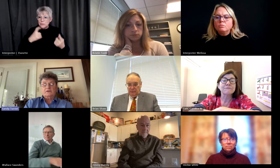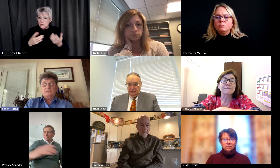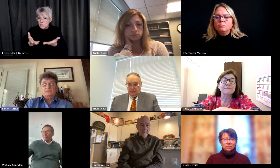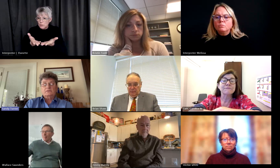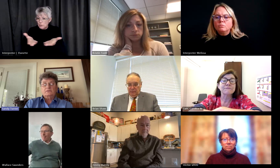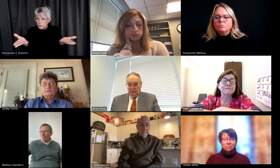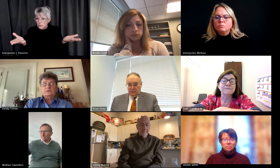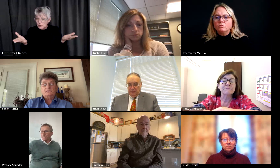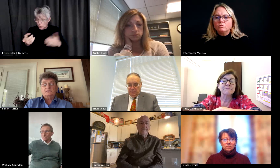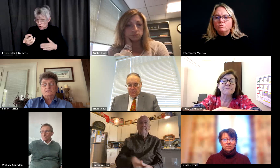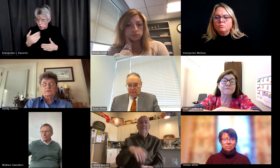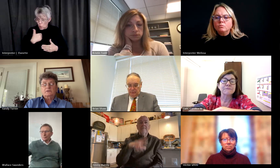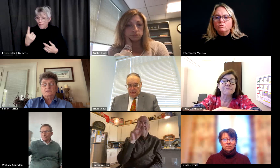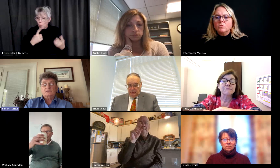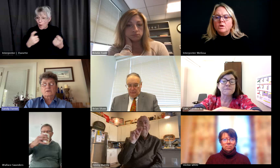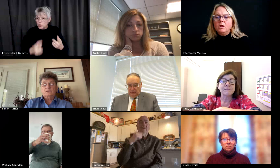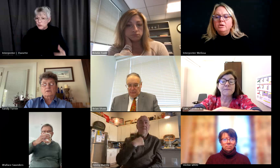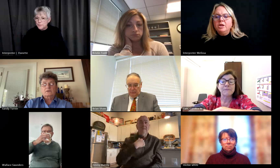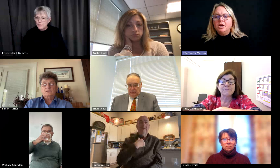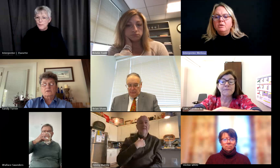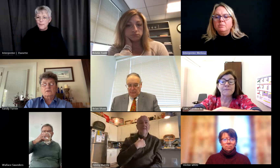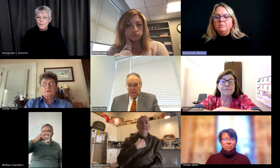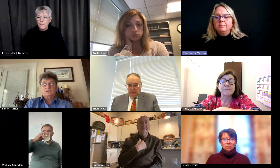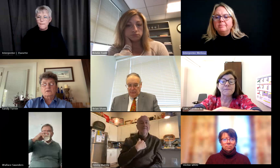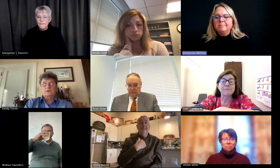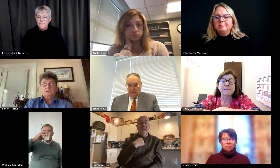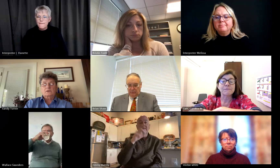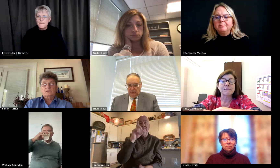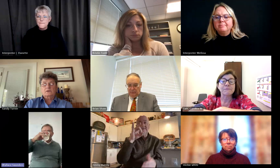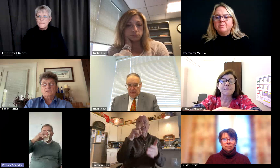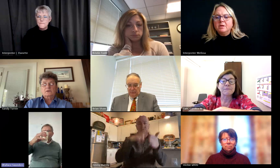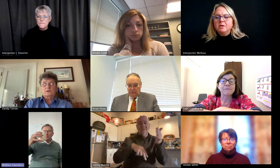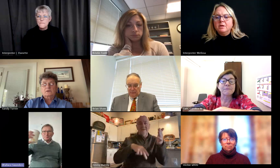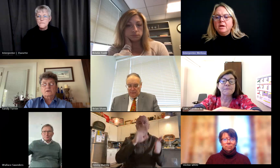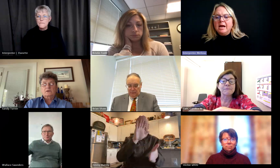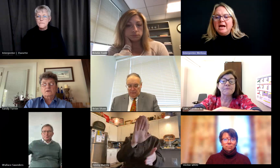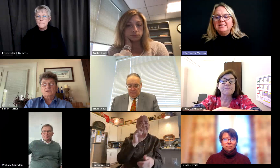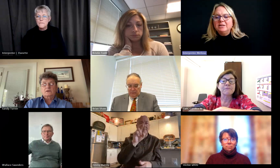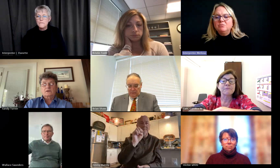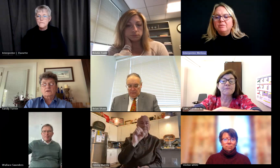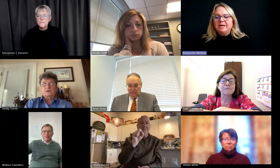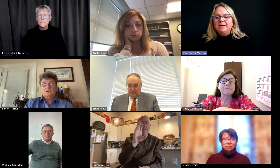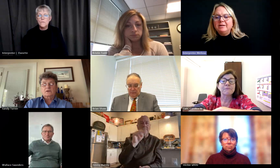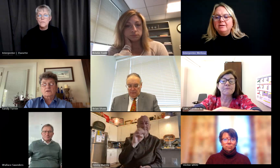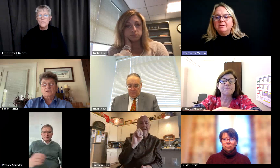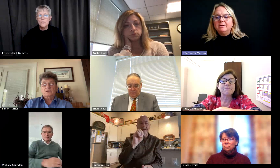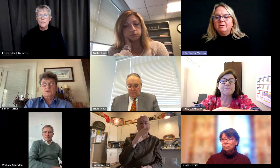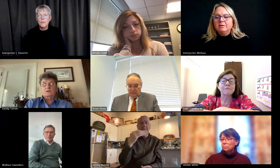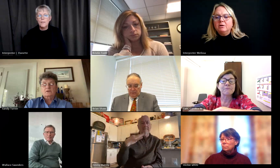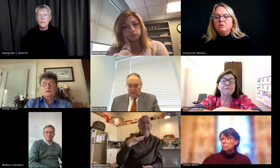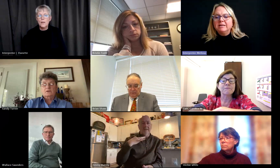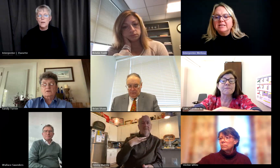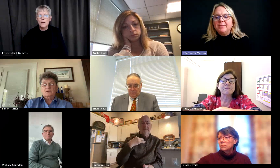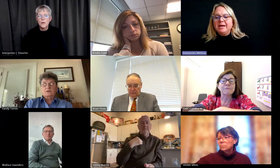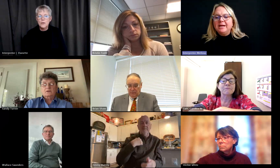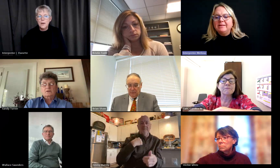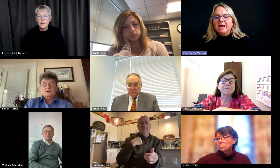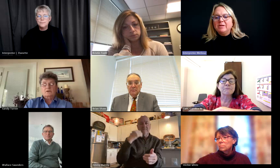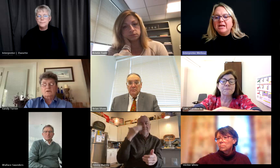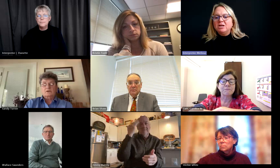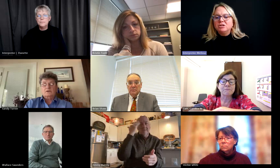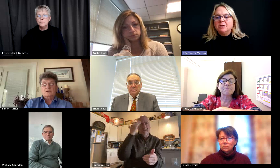candidate? No. I did read her